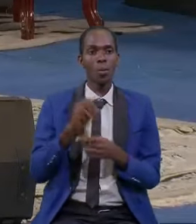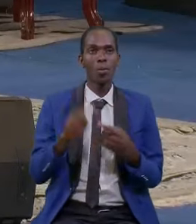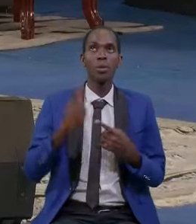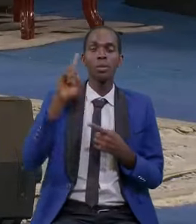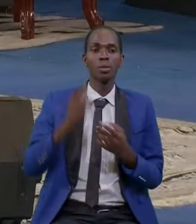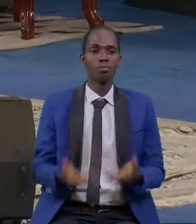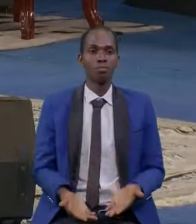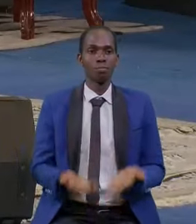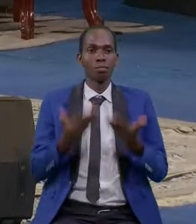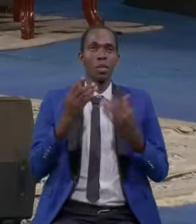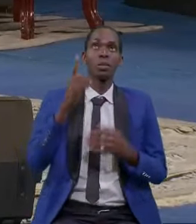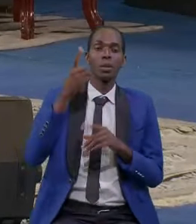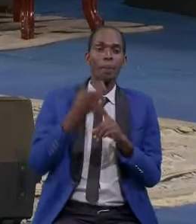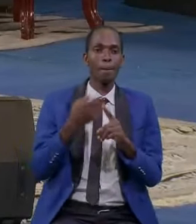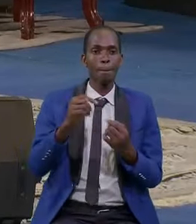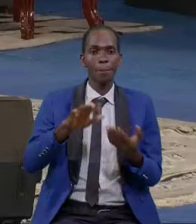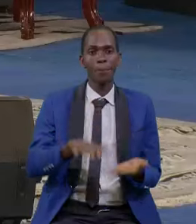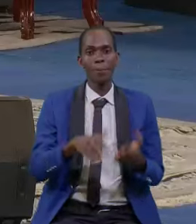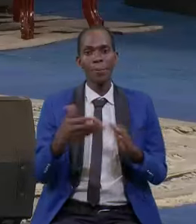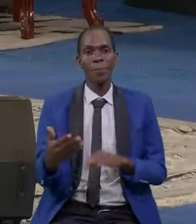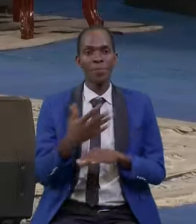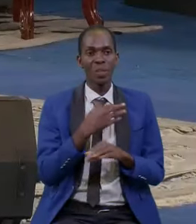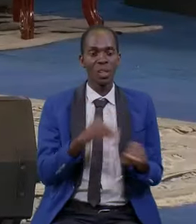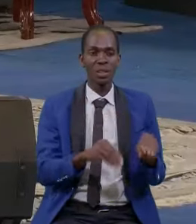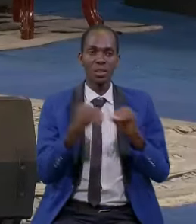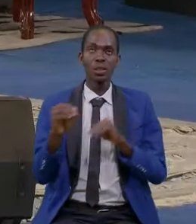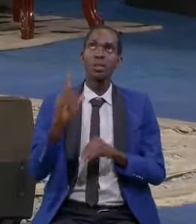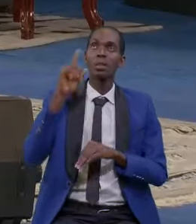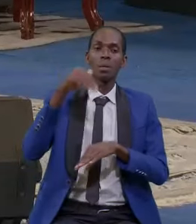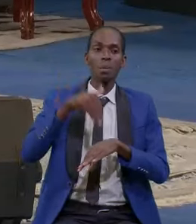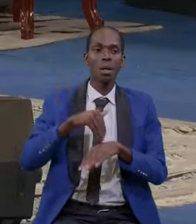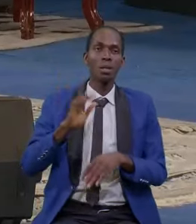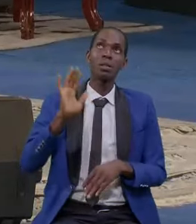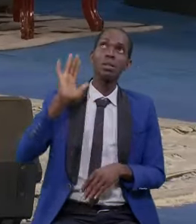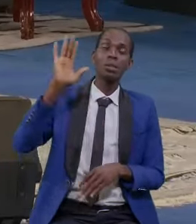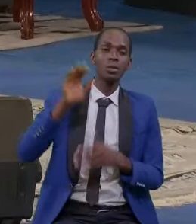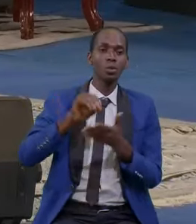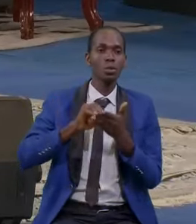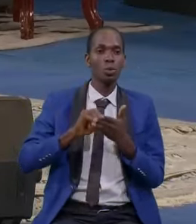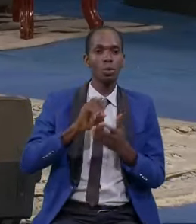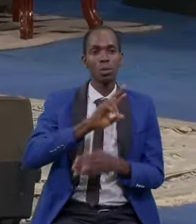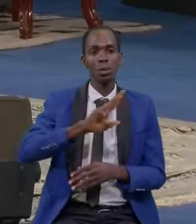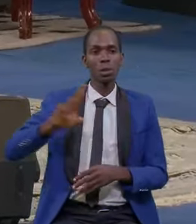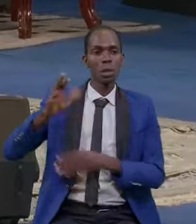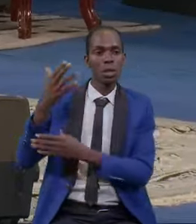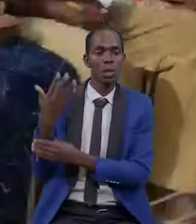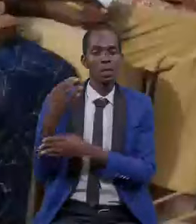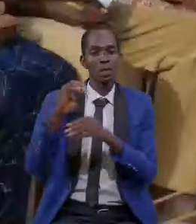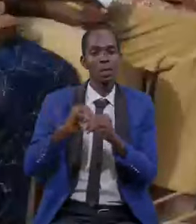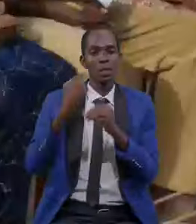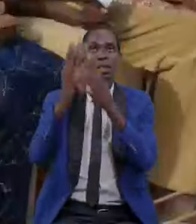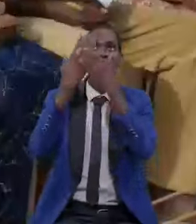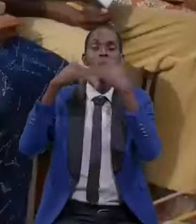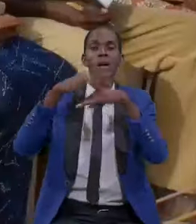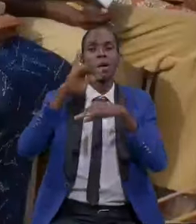and set him at his right hand in the heavenly places. He grants